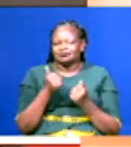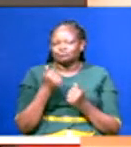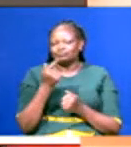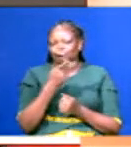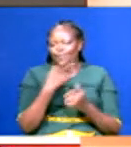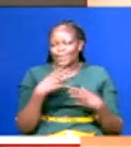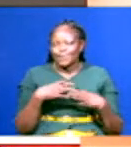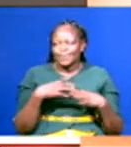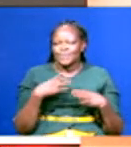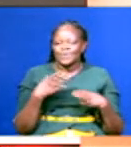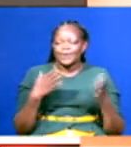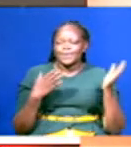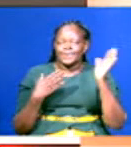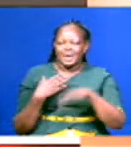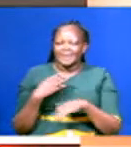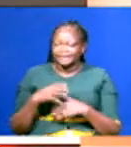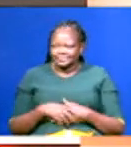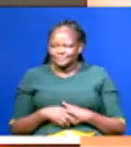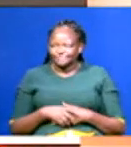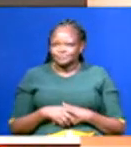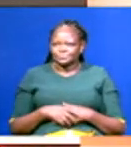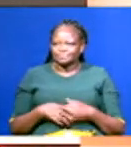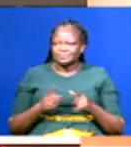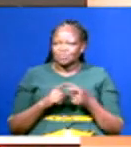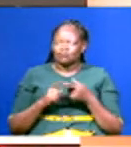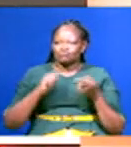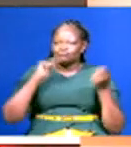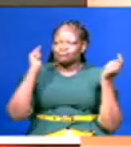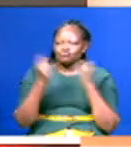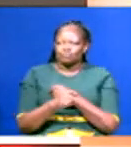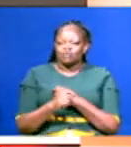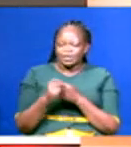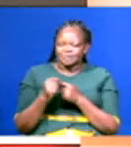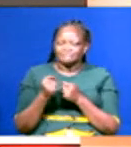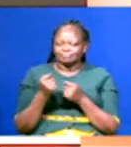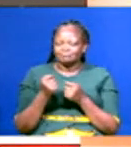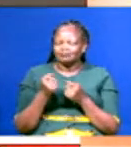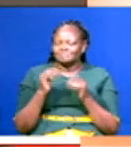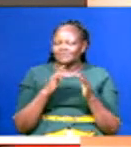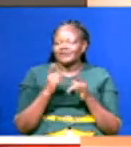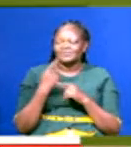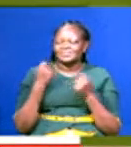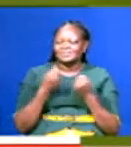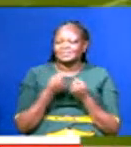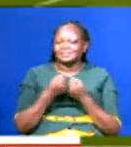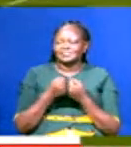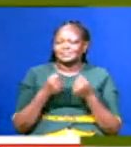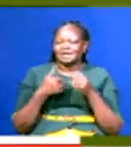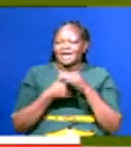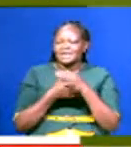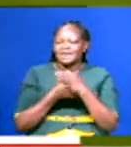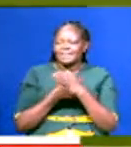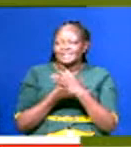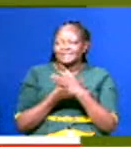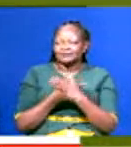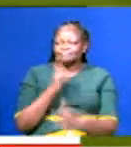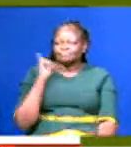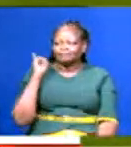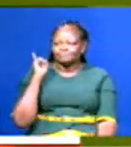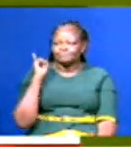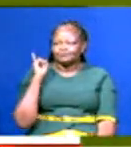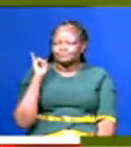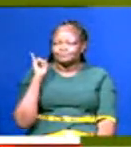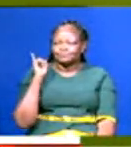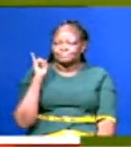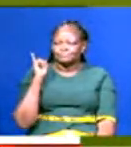could return as the Blues look to overturn a one-goal deficit suffered in the first leg in Germany. The aim is breaking.